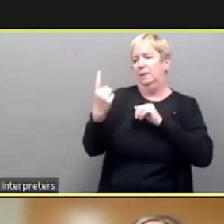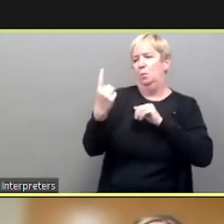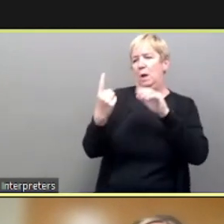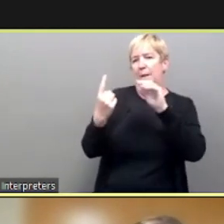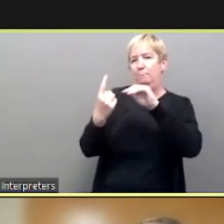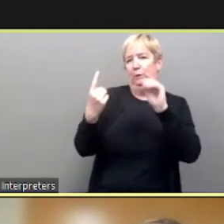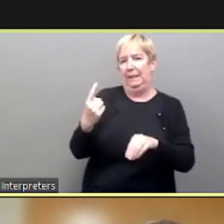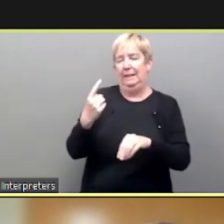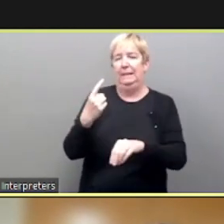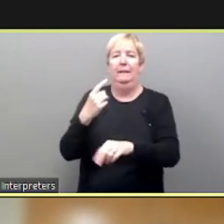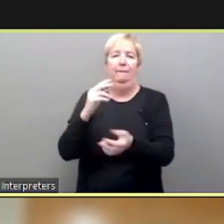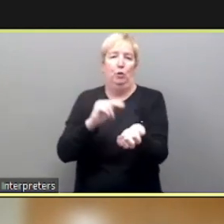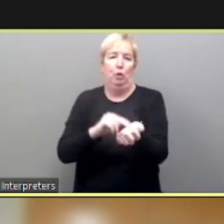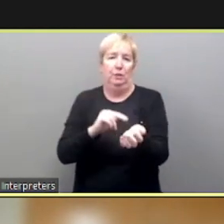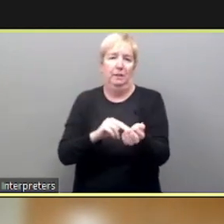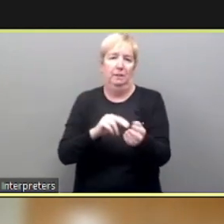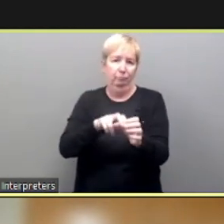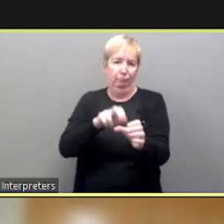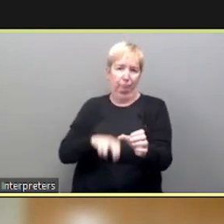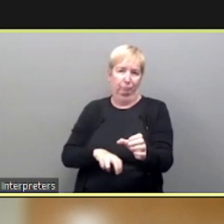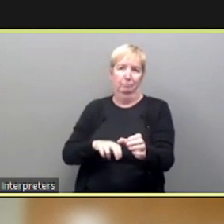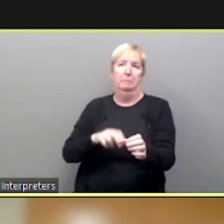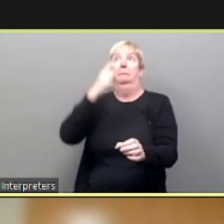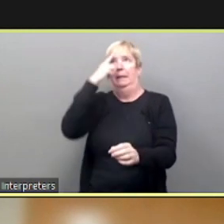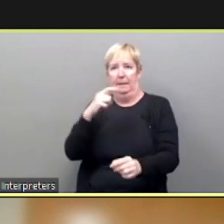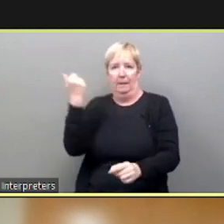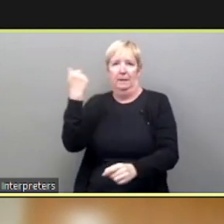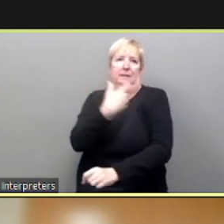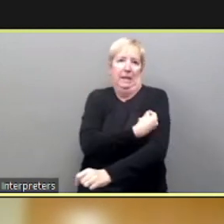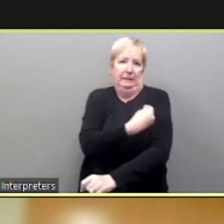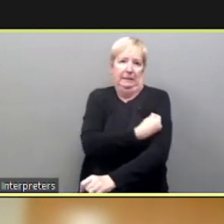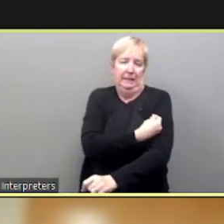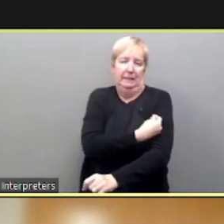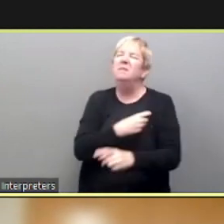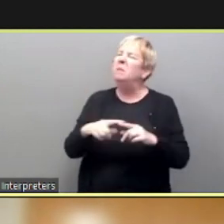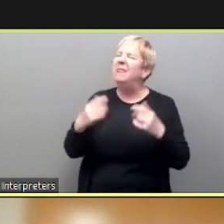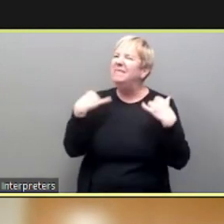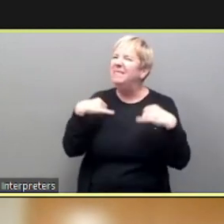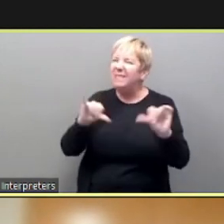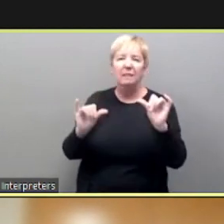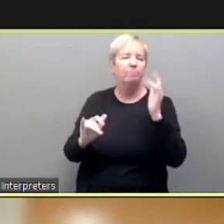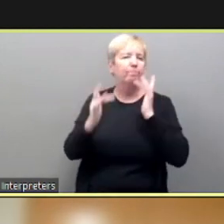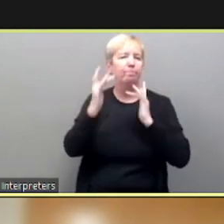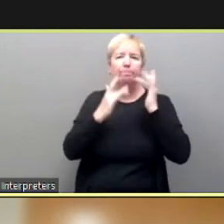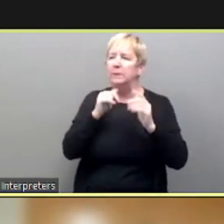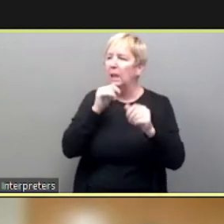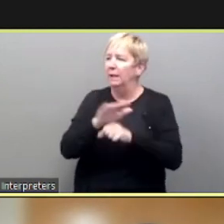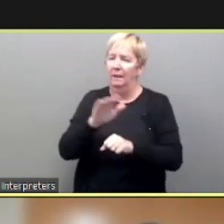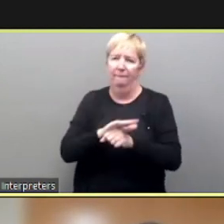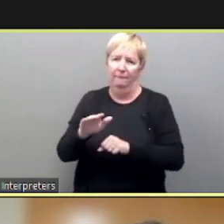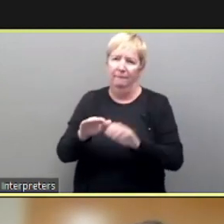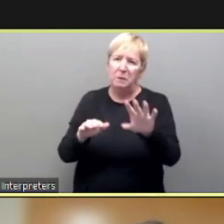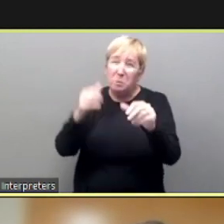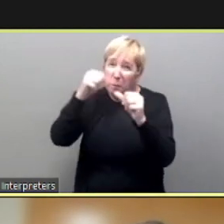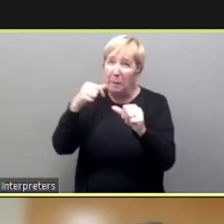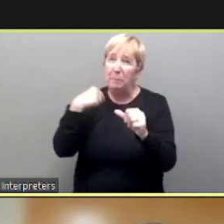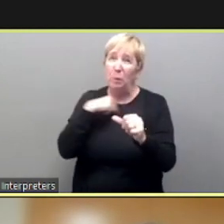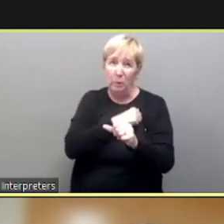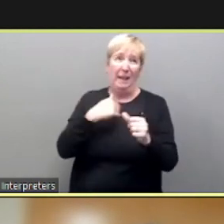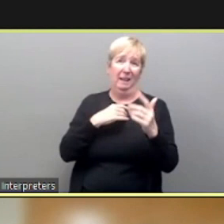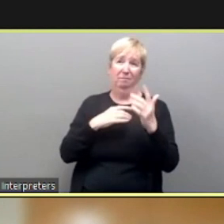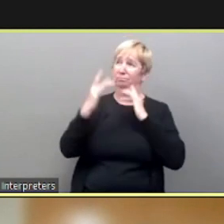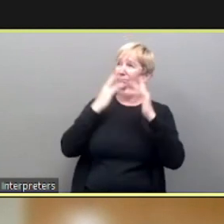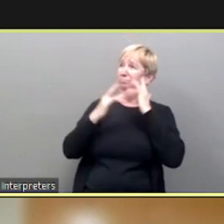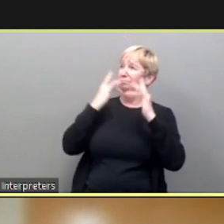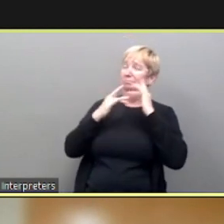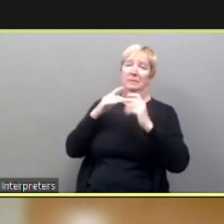mandate, the problem of the shortage continues. And to be clear, we had a nursing shortage prior to the pandemic.